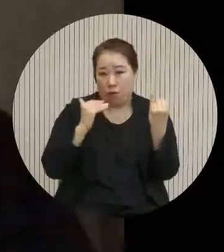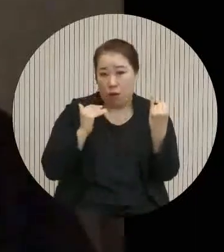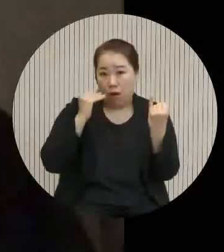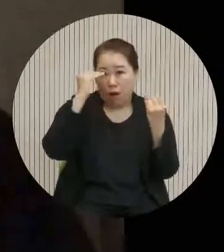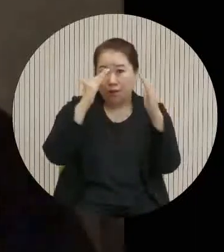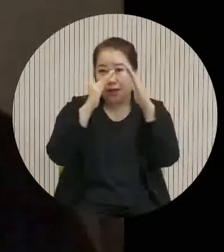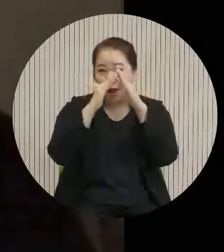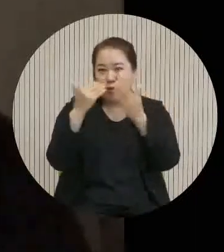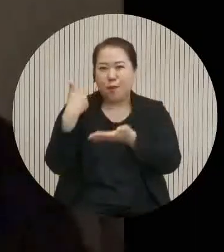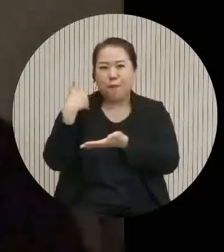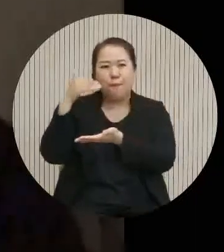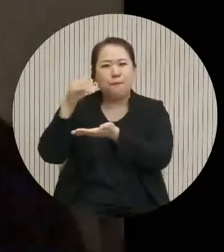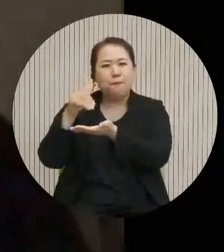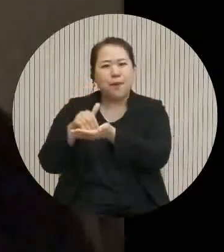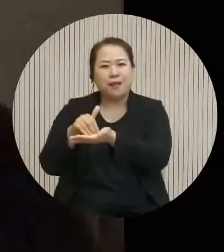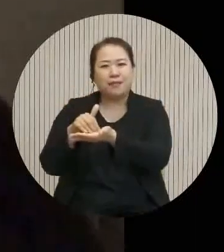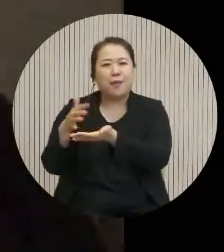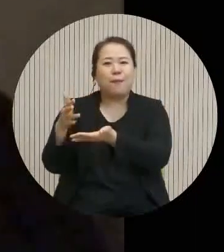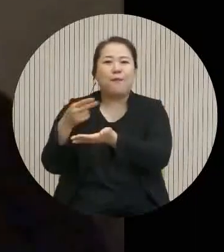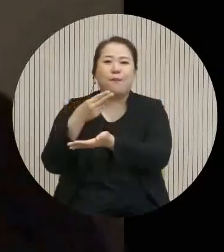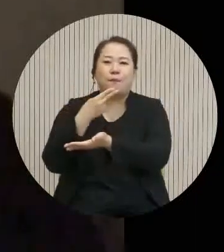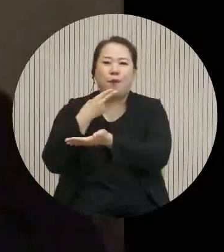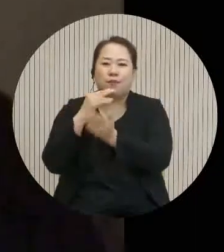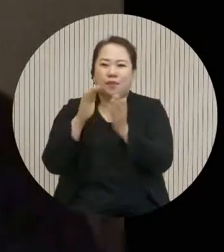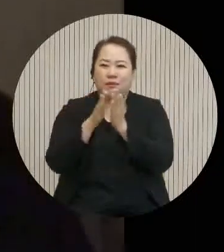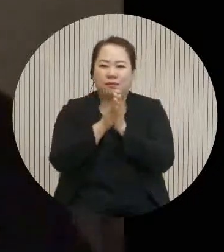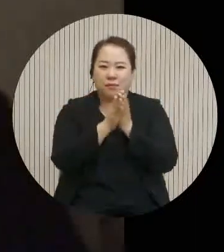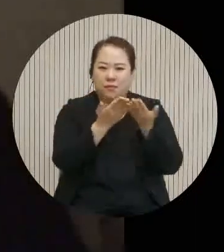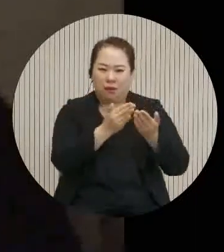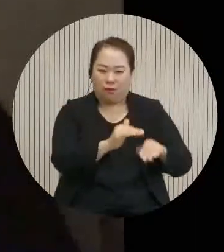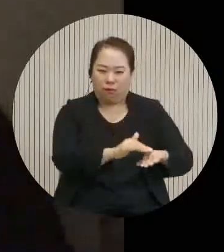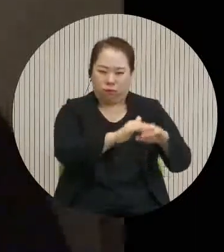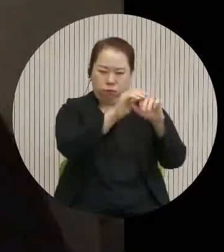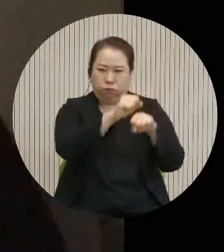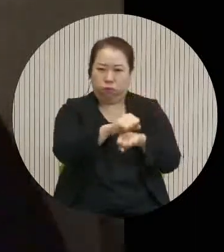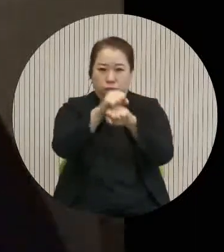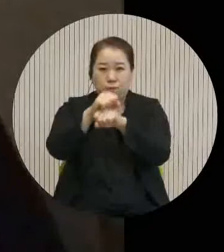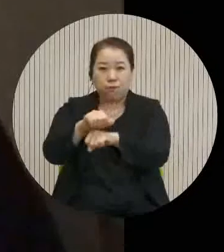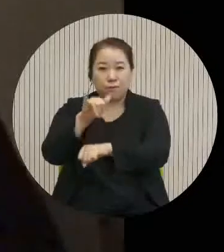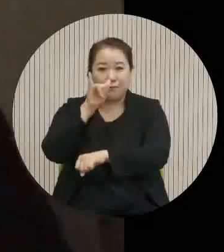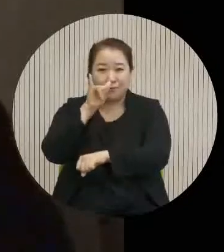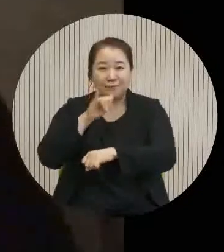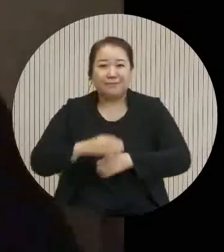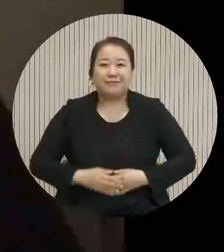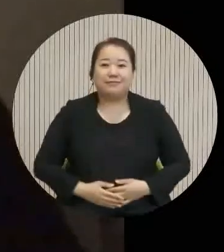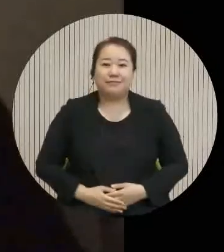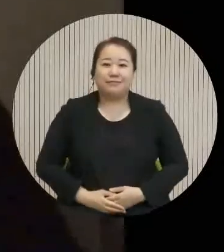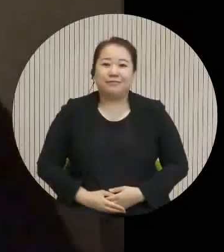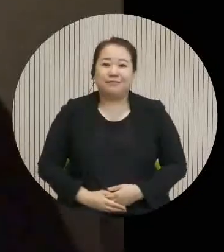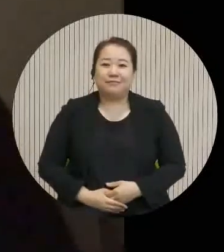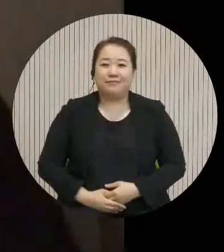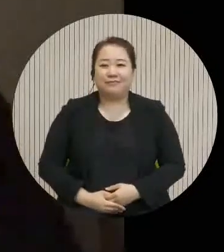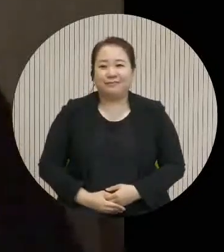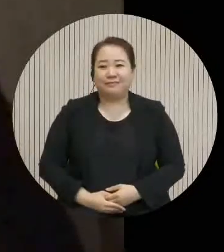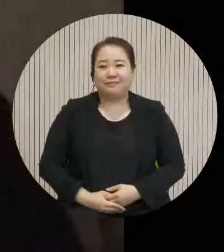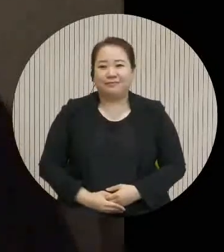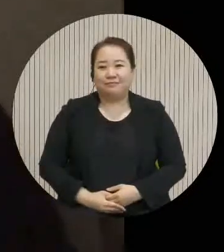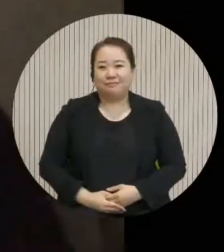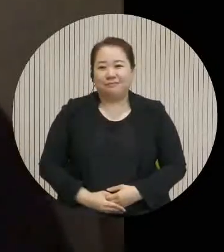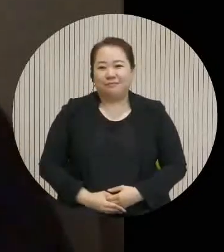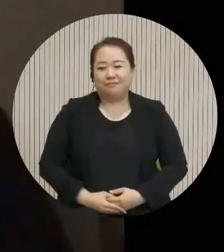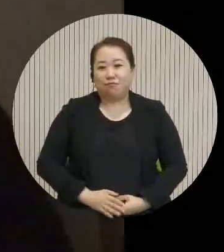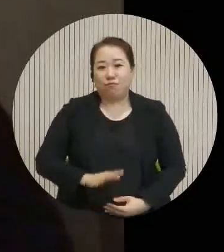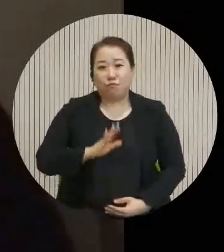of stolen library books from libraries throughout New York. She had a lot of